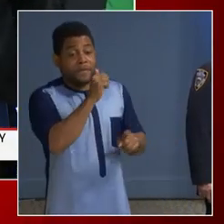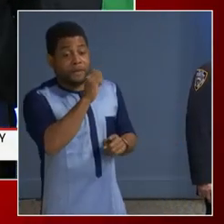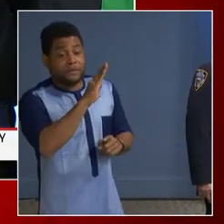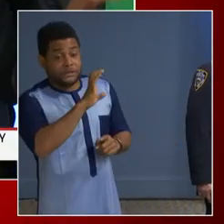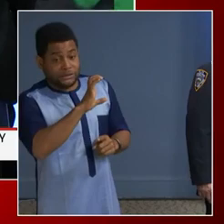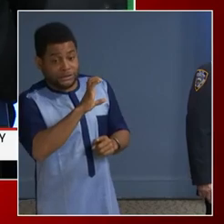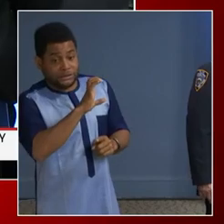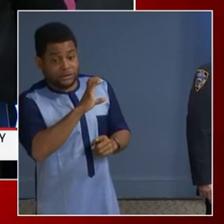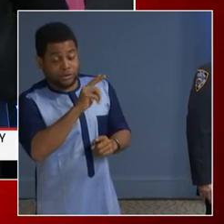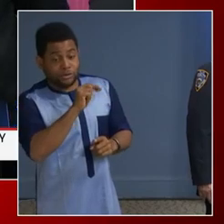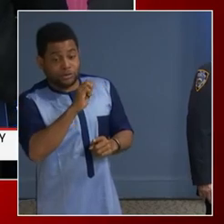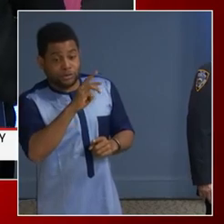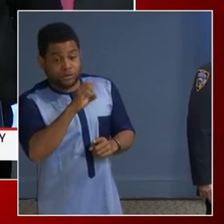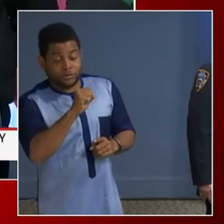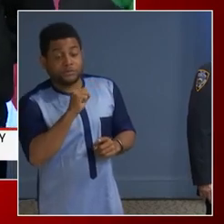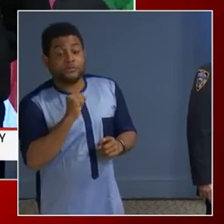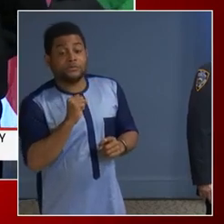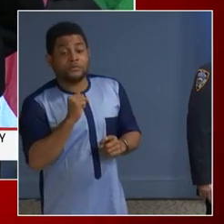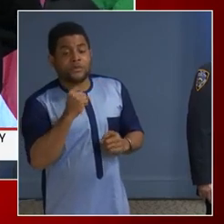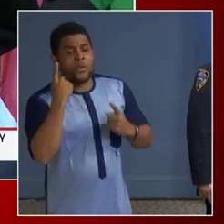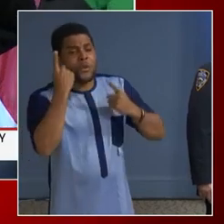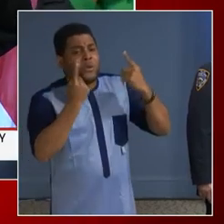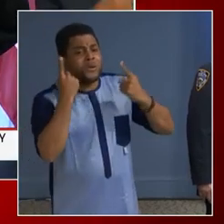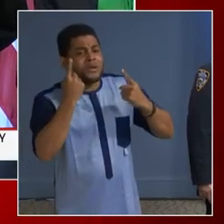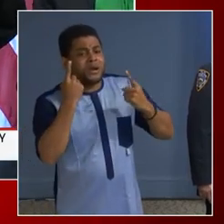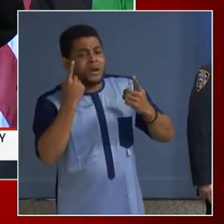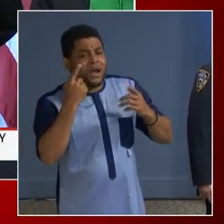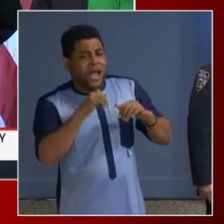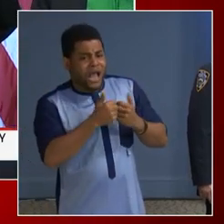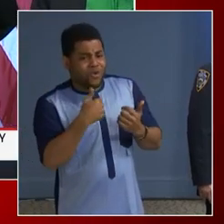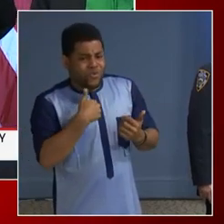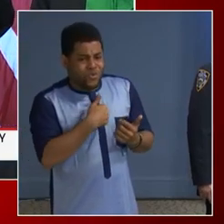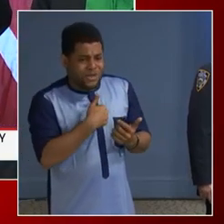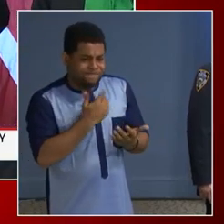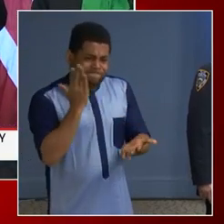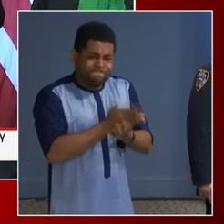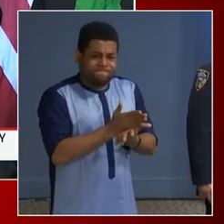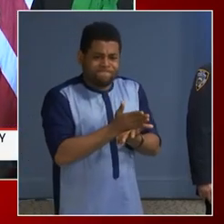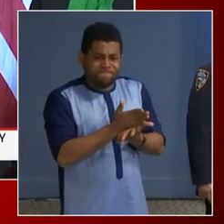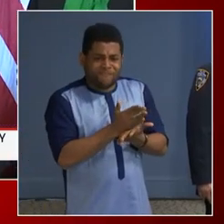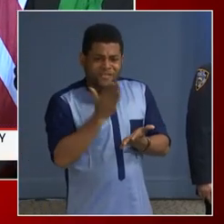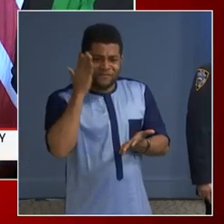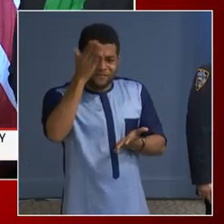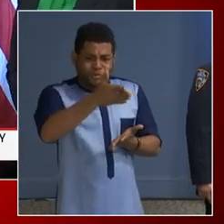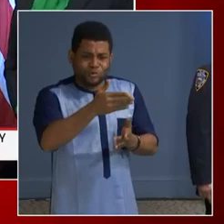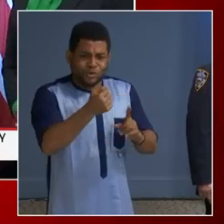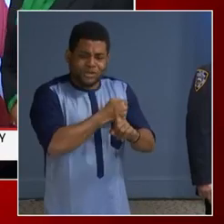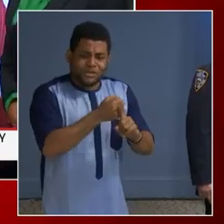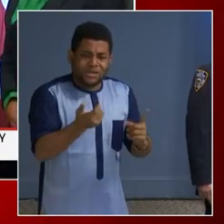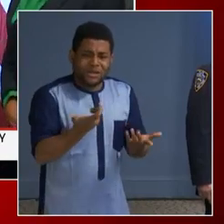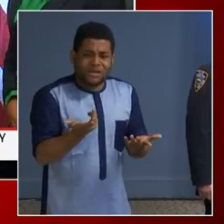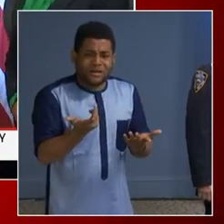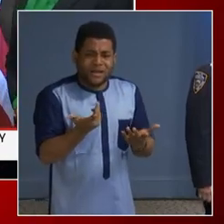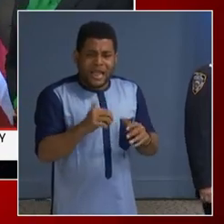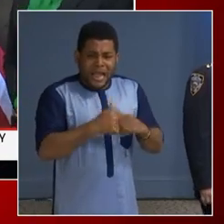been done to prevent future attacks, and how are the other victims that have been attacked are doing?